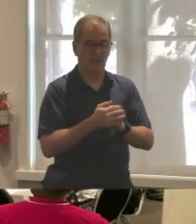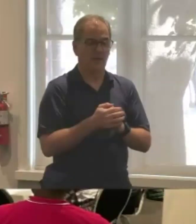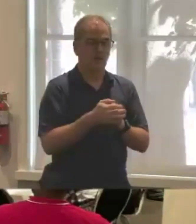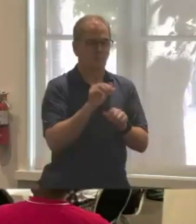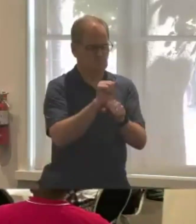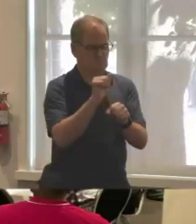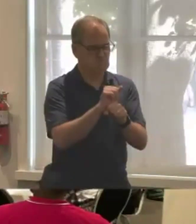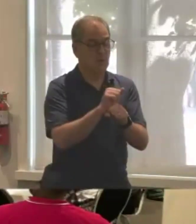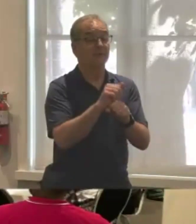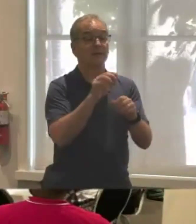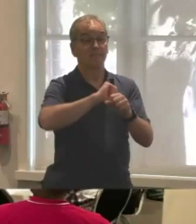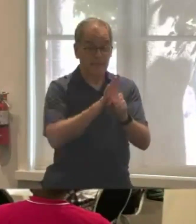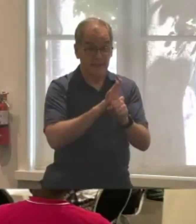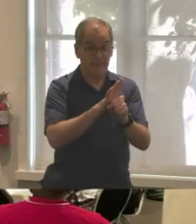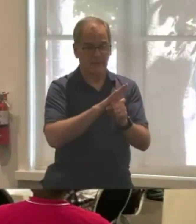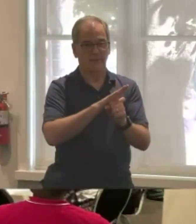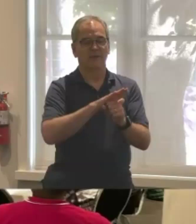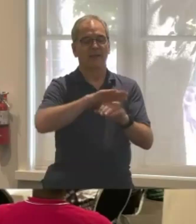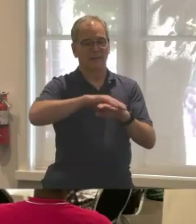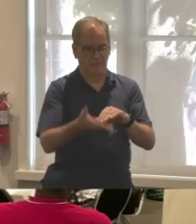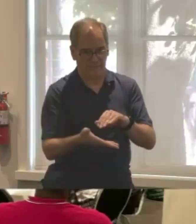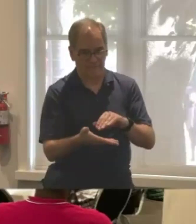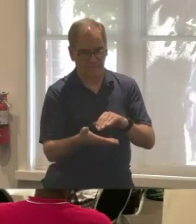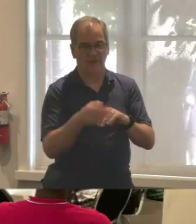and bounced around between jobs from